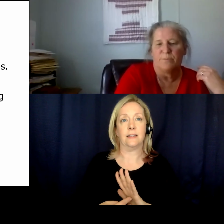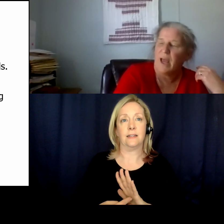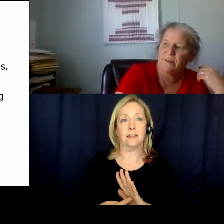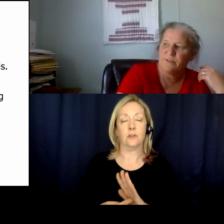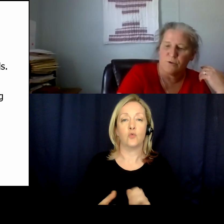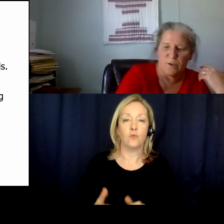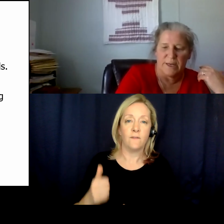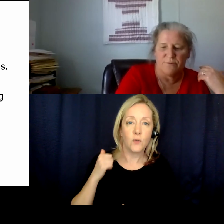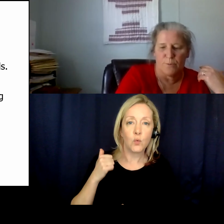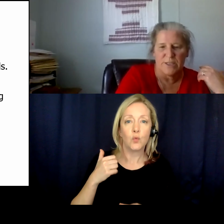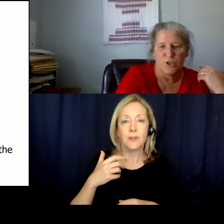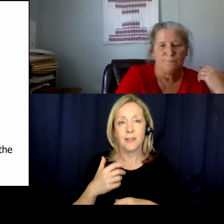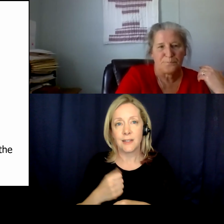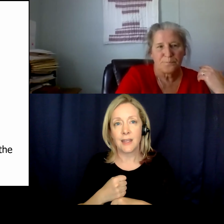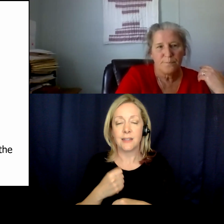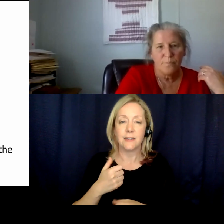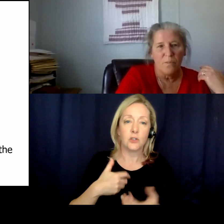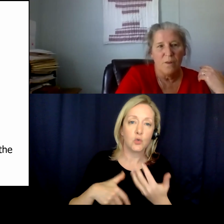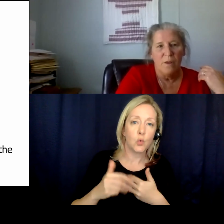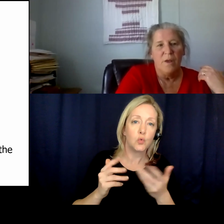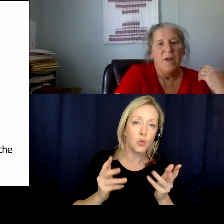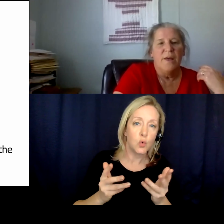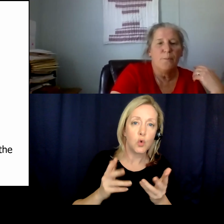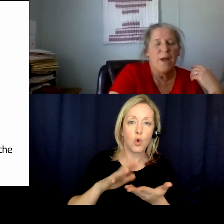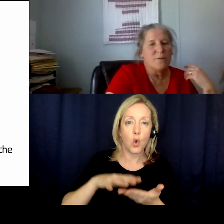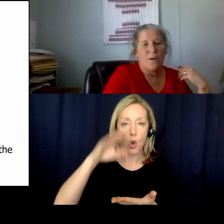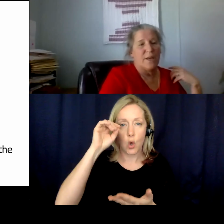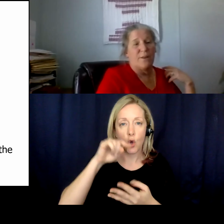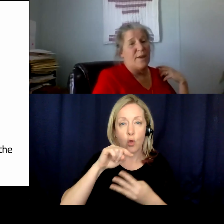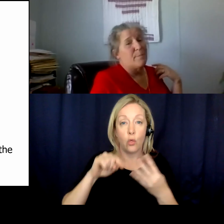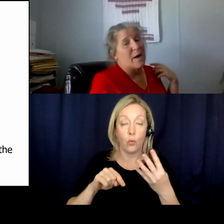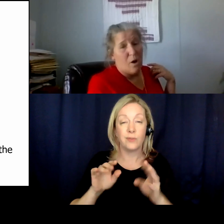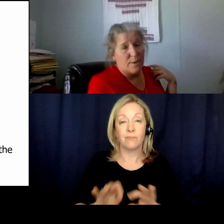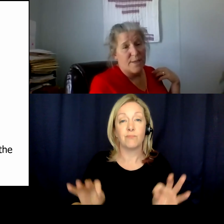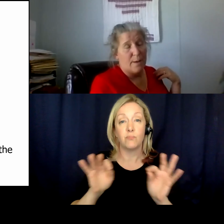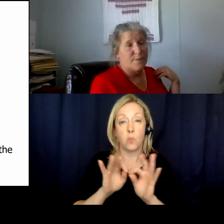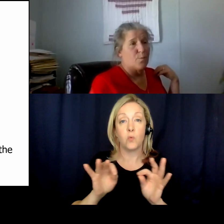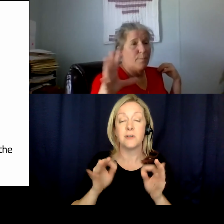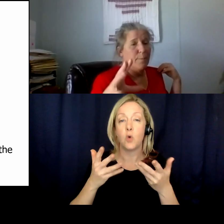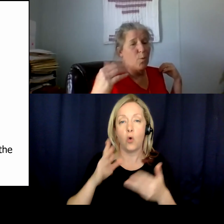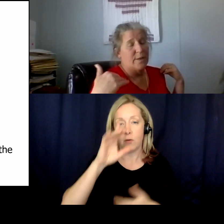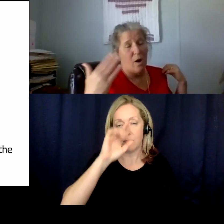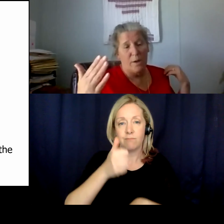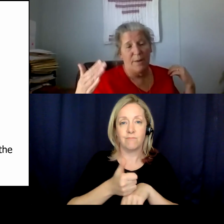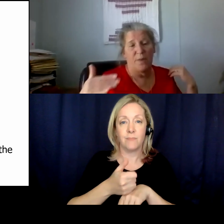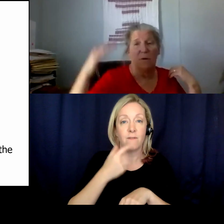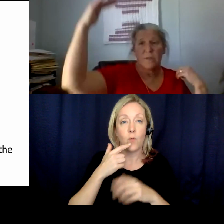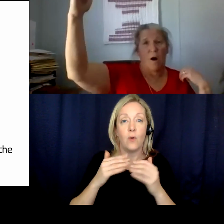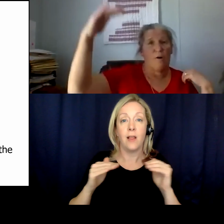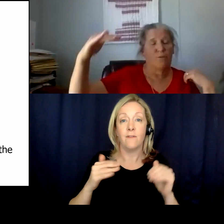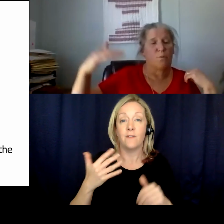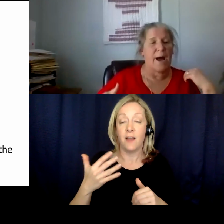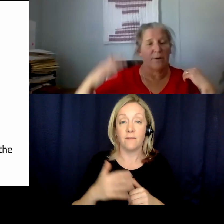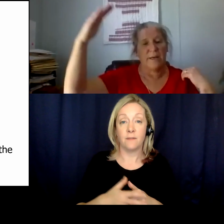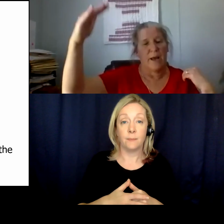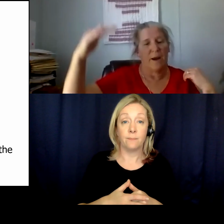refuse, obtain, social, and information. Then we also need to think about concepts. And remember, we talk about those